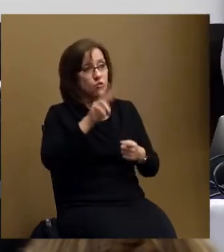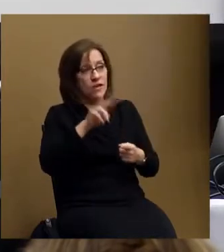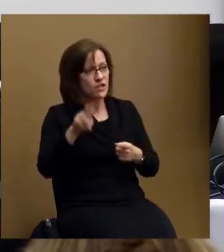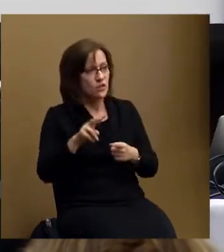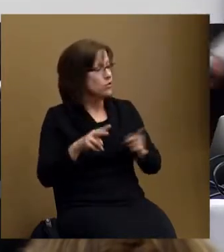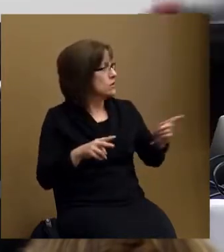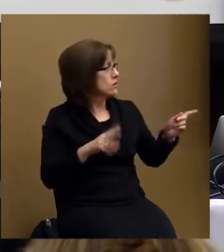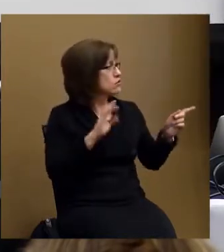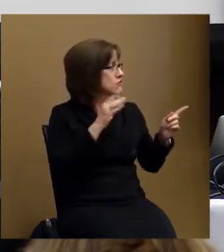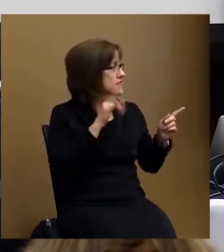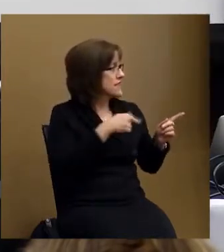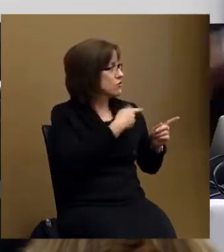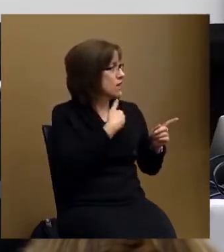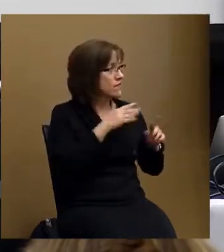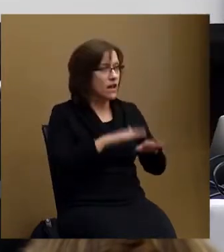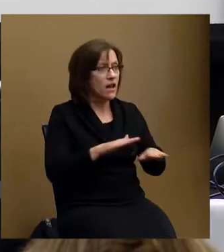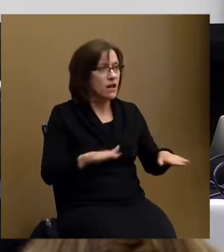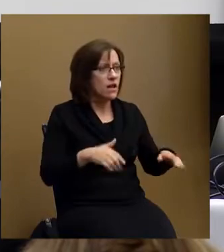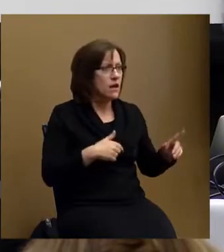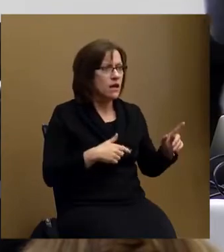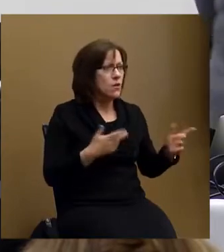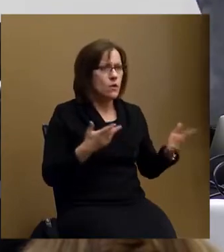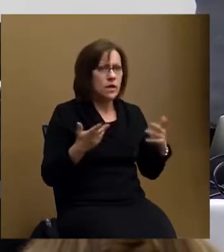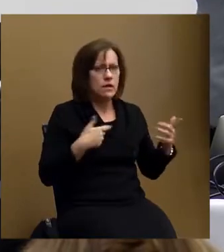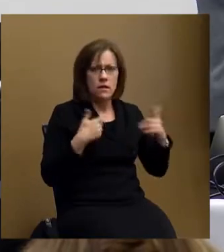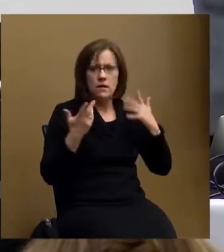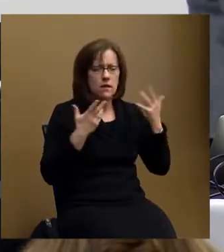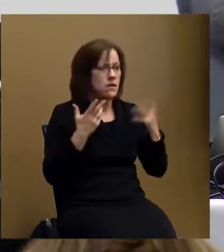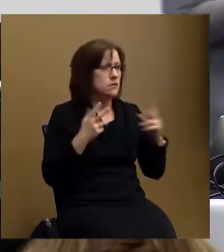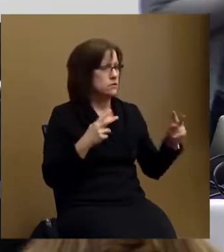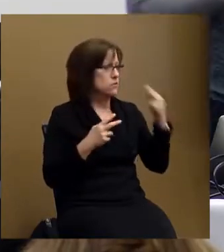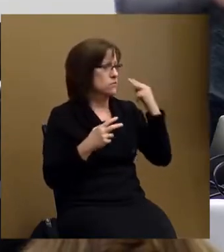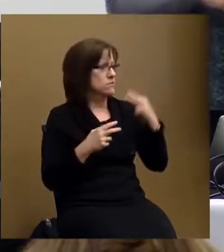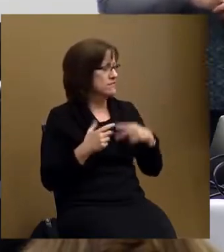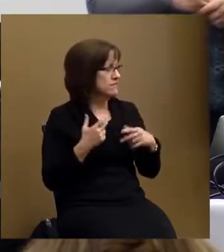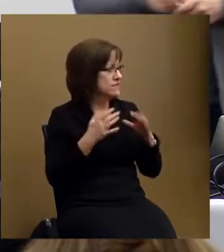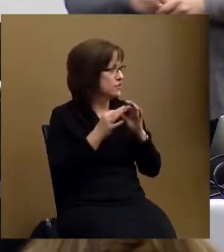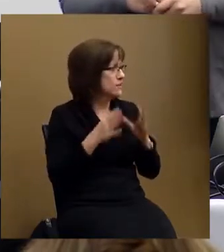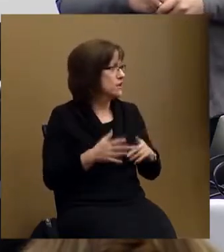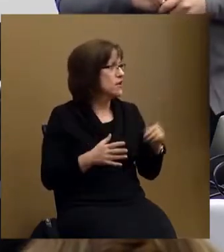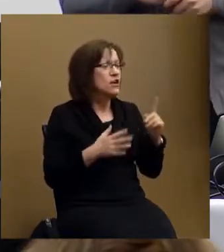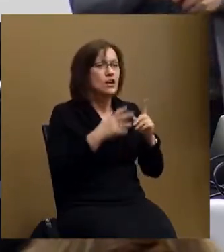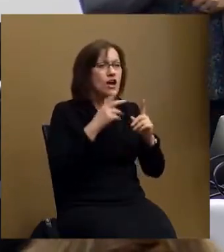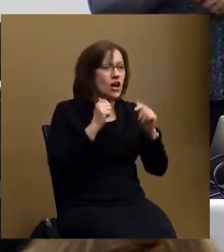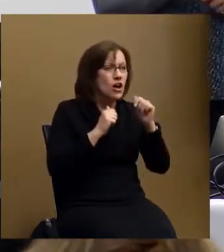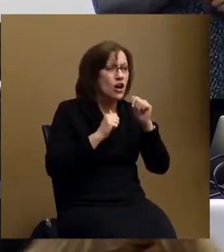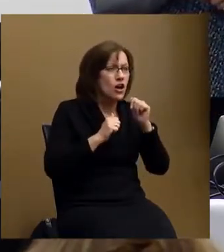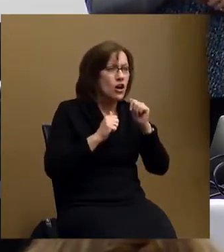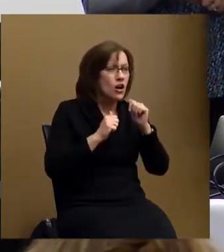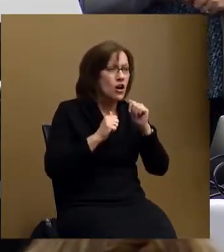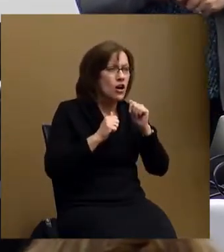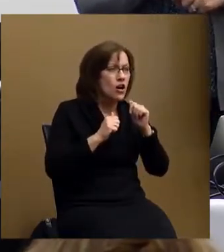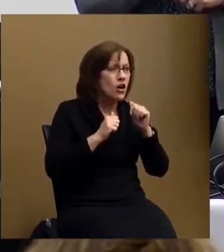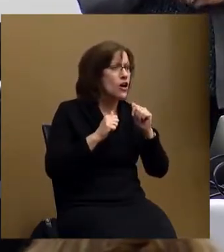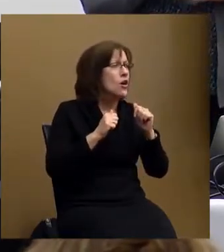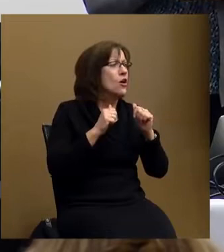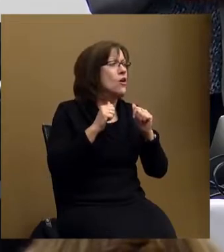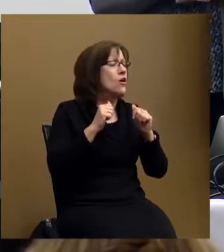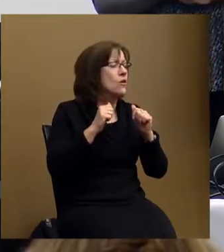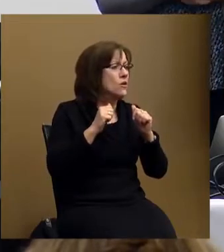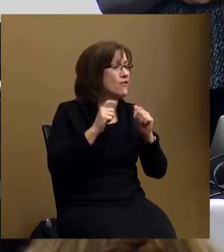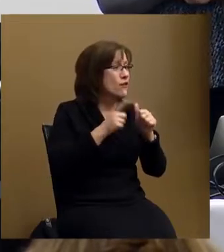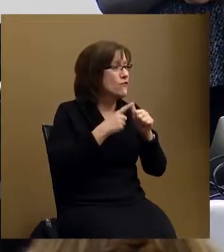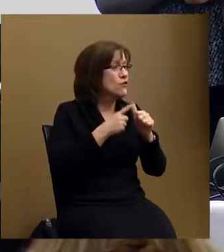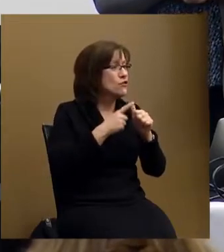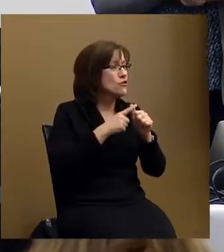Yes, I was listening. What's a show? A show for what grade? First grade. First grade?